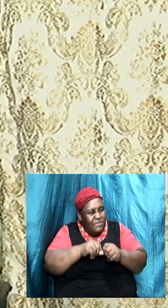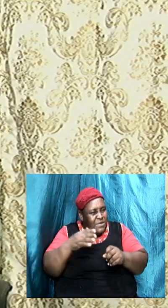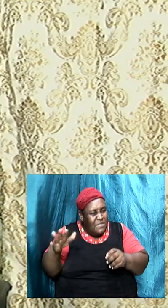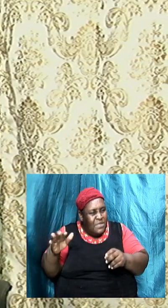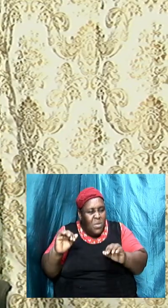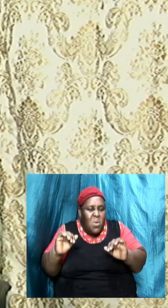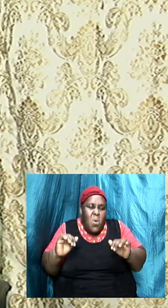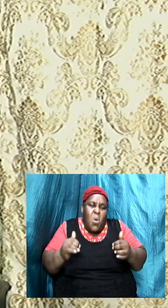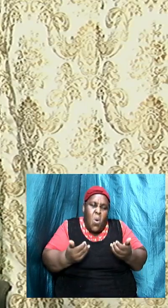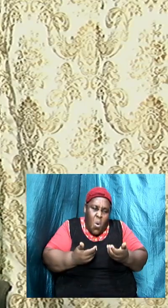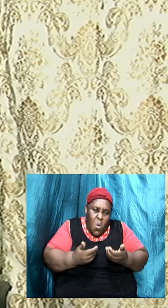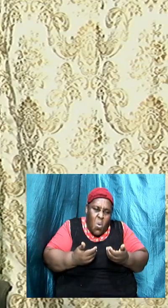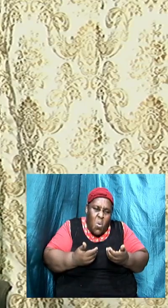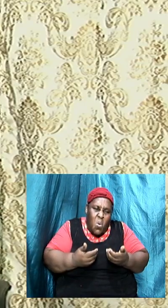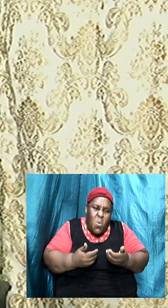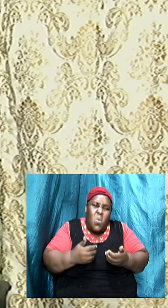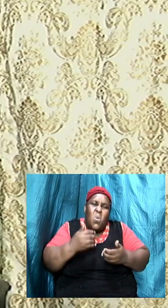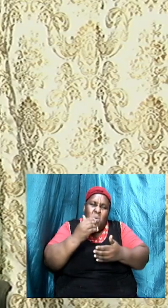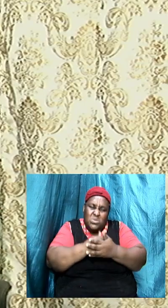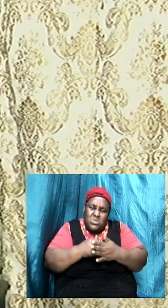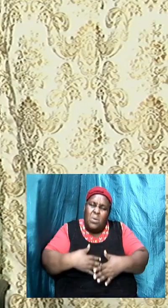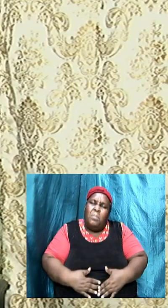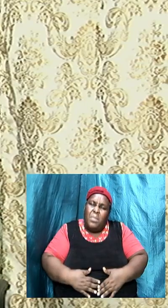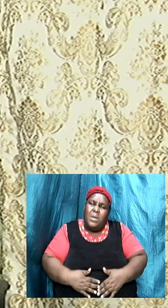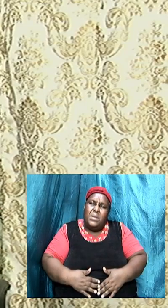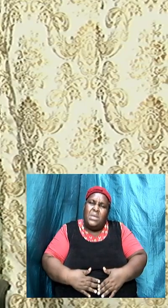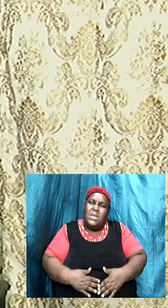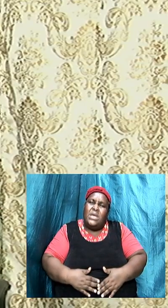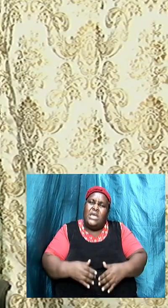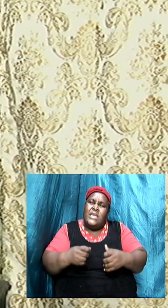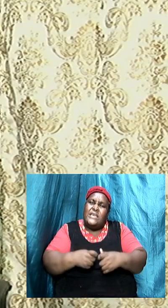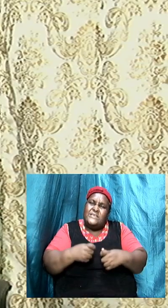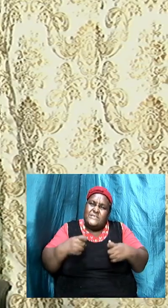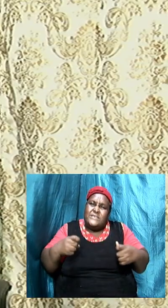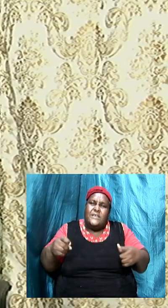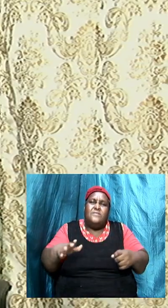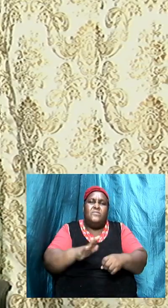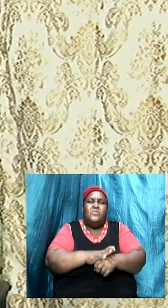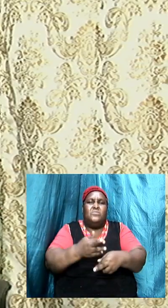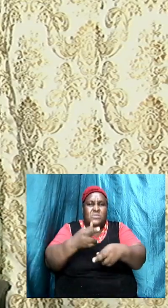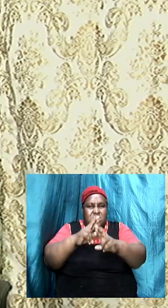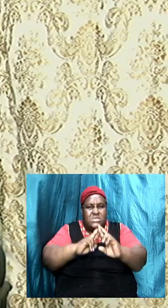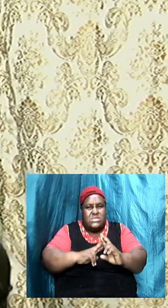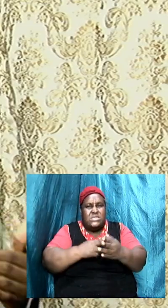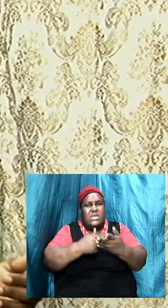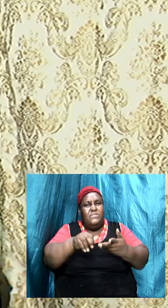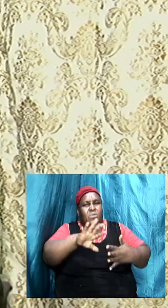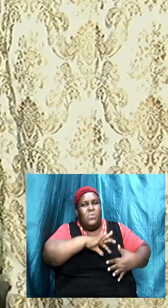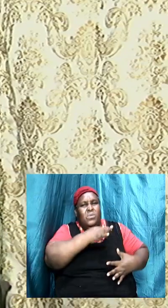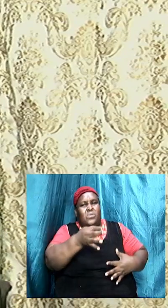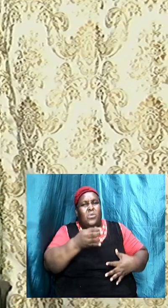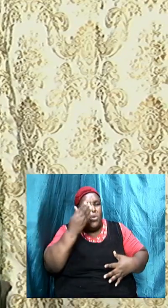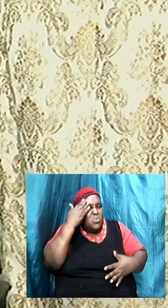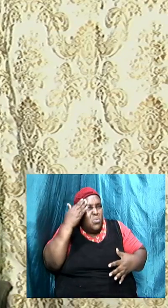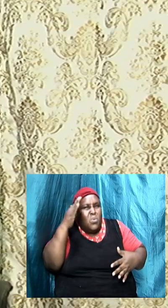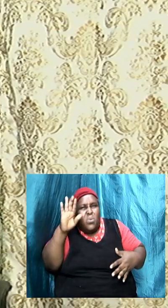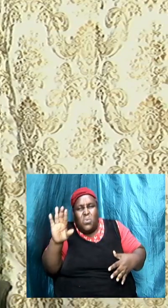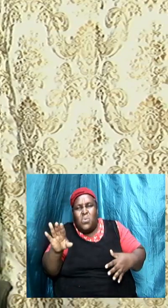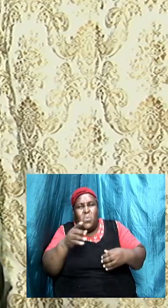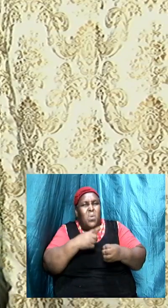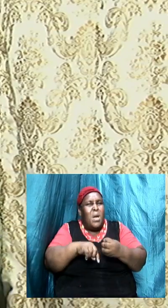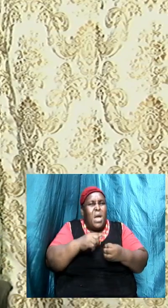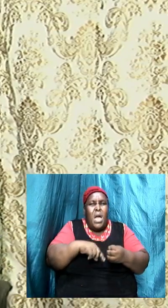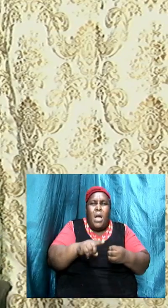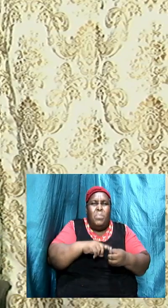that somebody that was so sinful get the Holy Ghost? You don't know nothing about the next language, and you're able